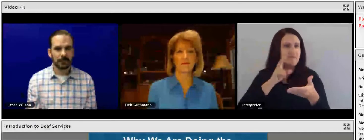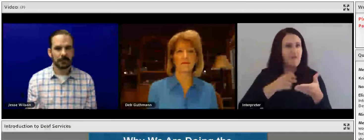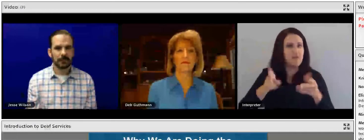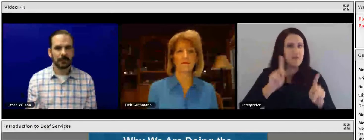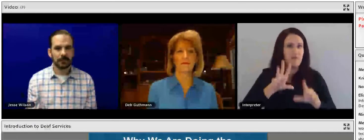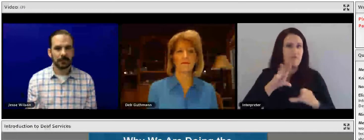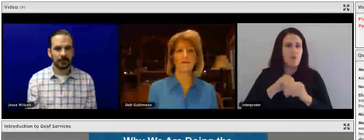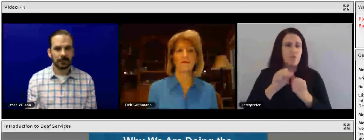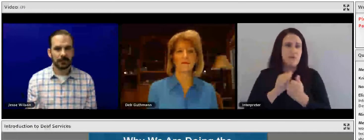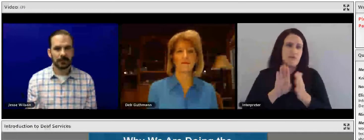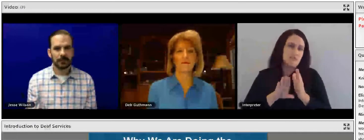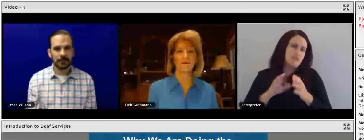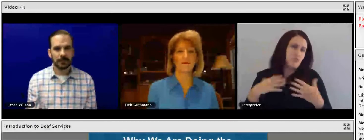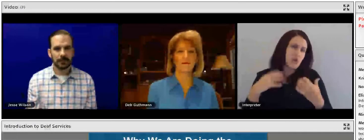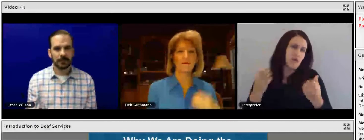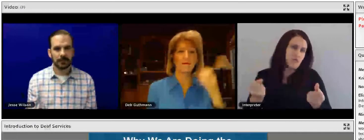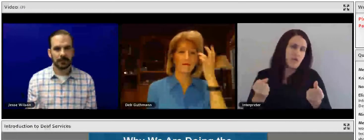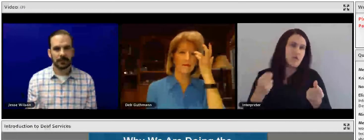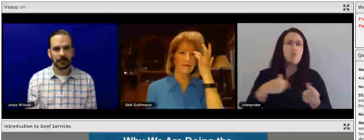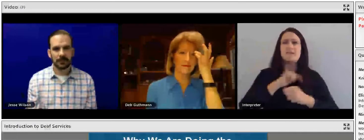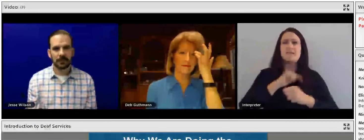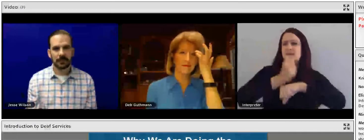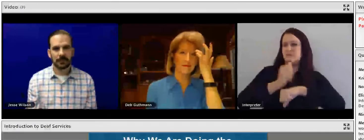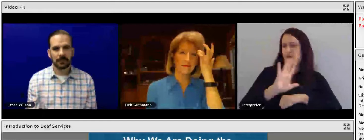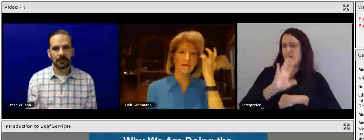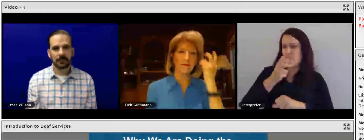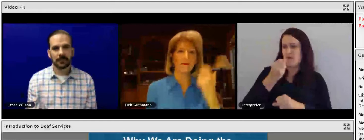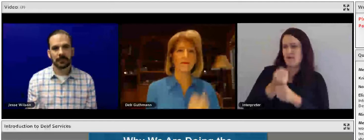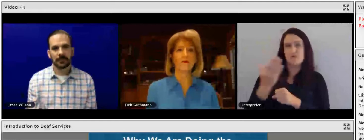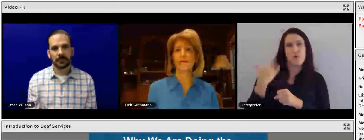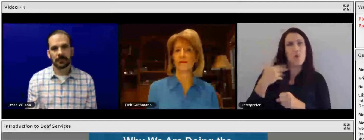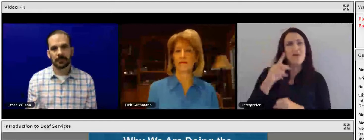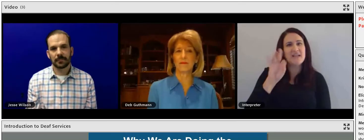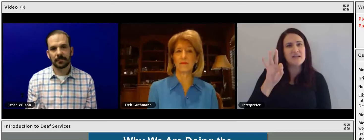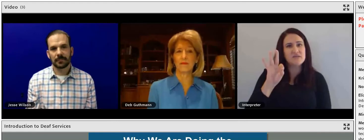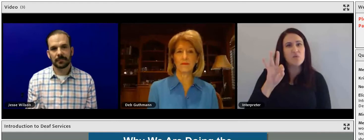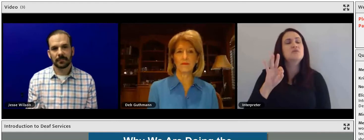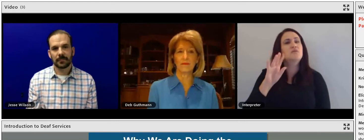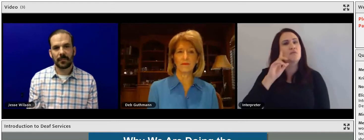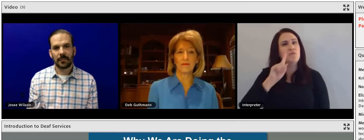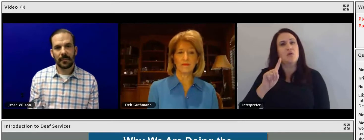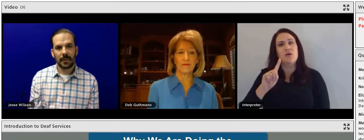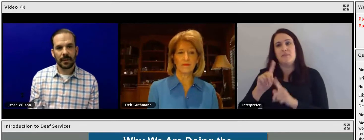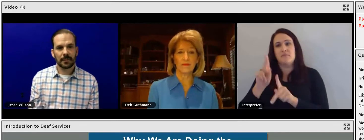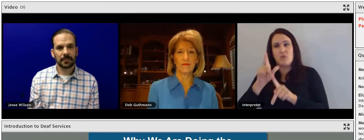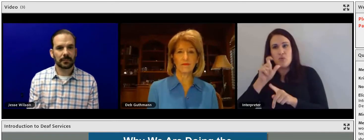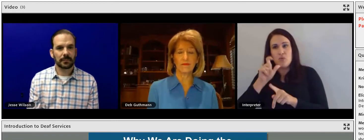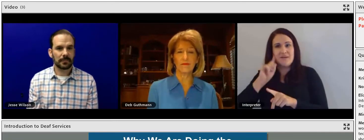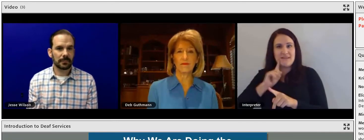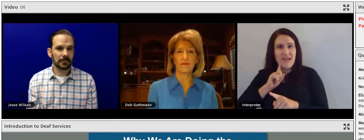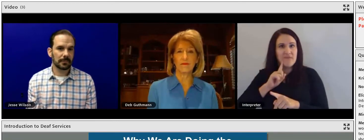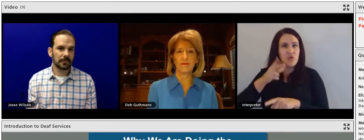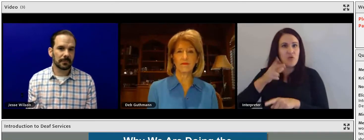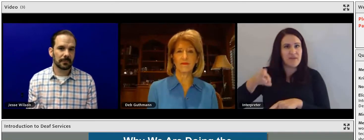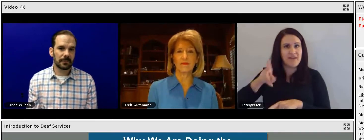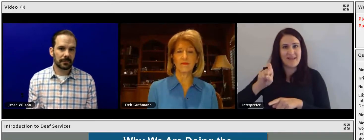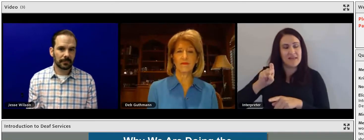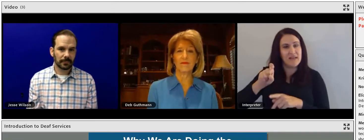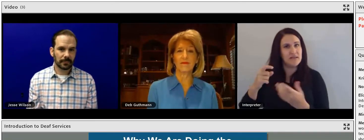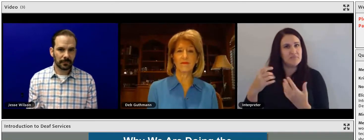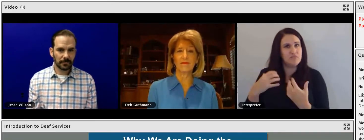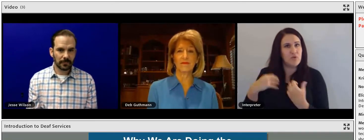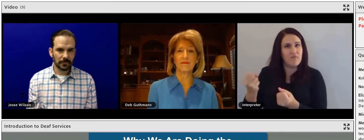recovery. We established about 3 years ago a task force to address the needs of deaf individuals in recovery in Kentucky. And I know I've